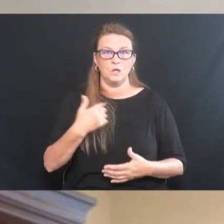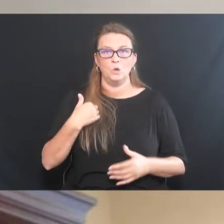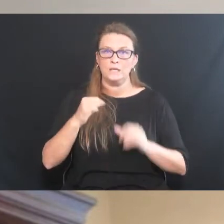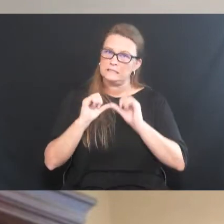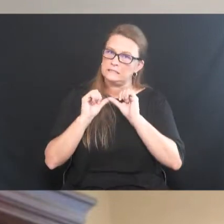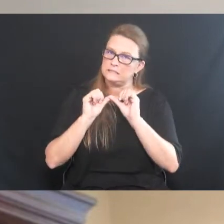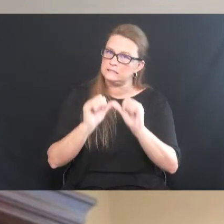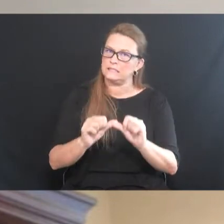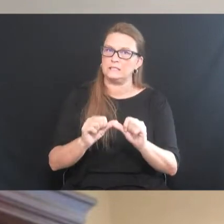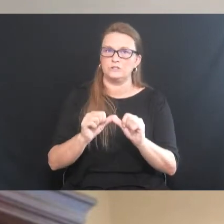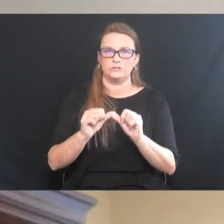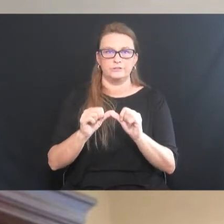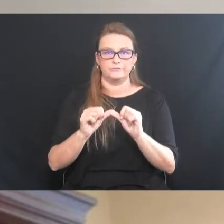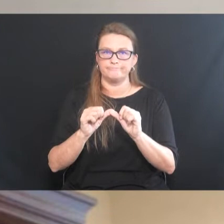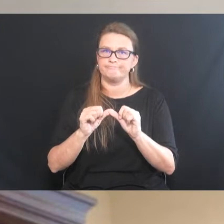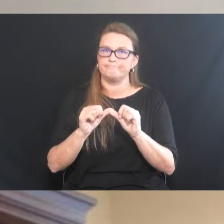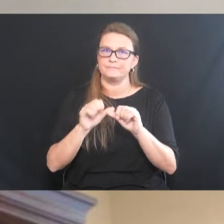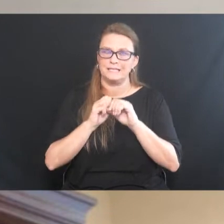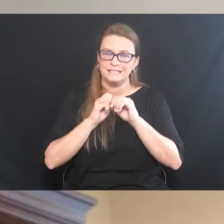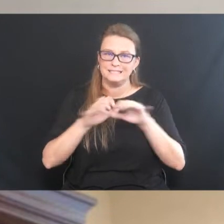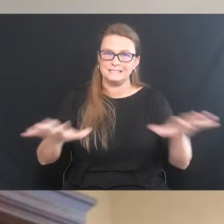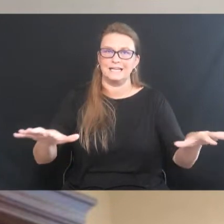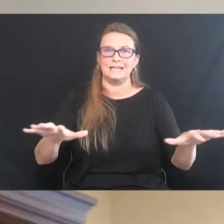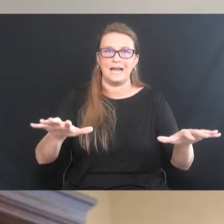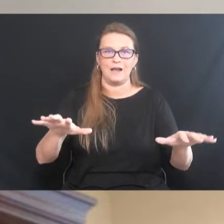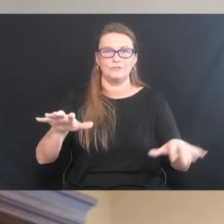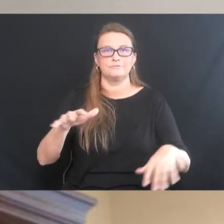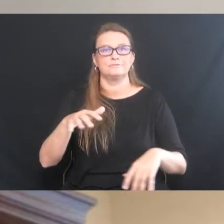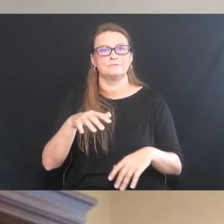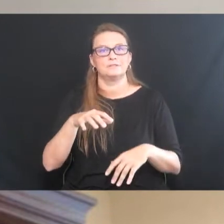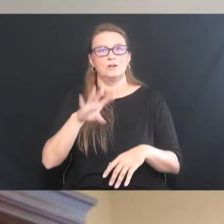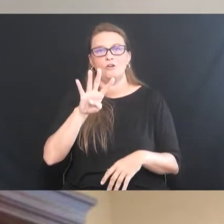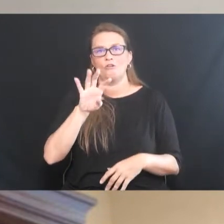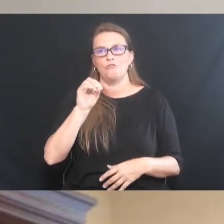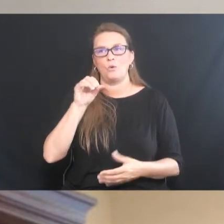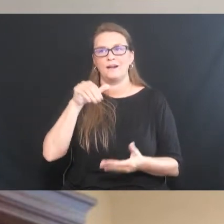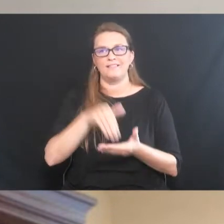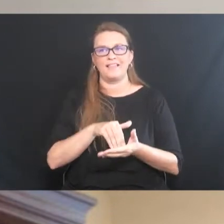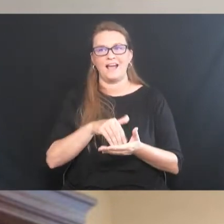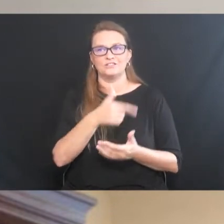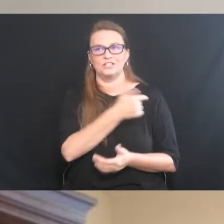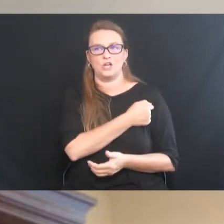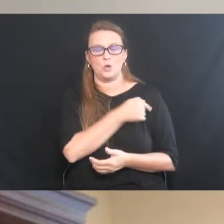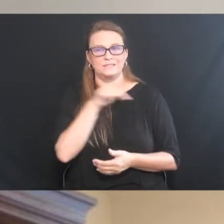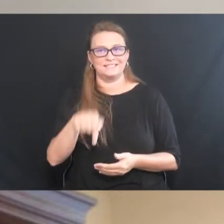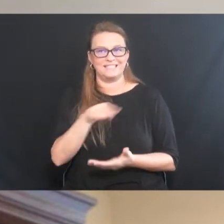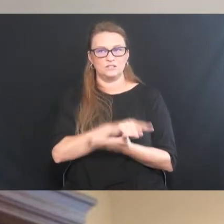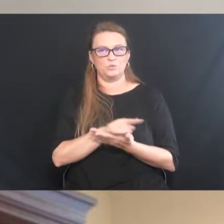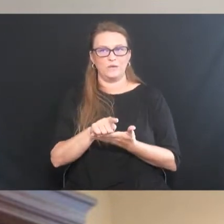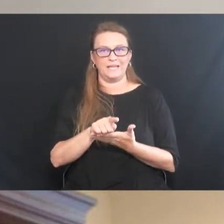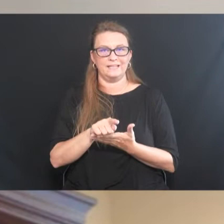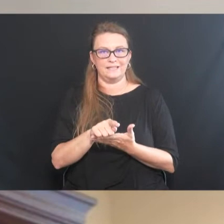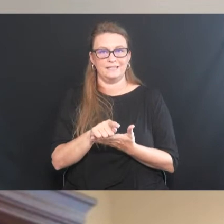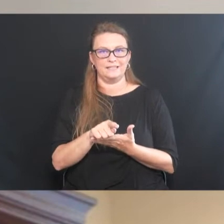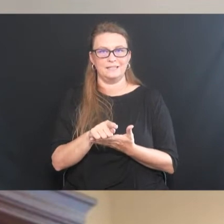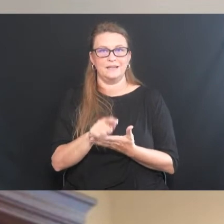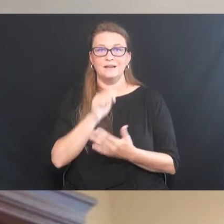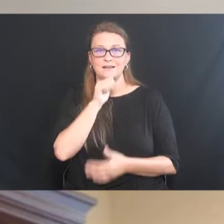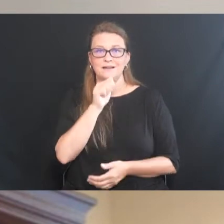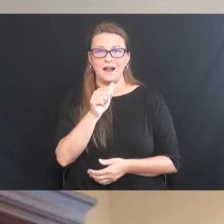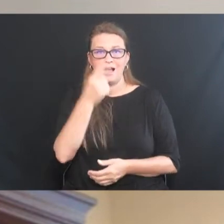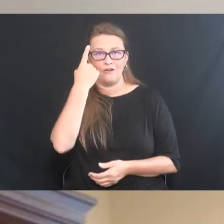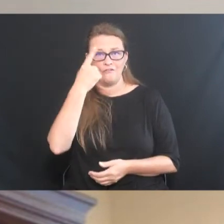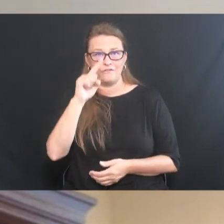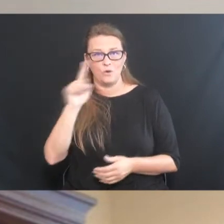out a significant number of doses this week. 40,000 doses will be going out, and those are not just for